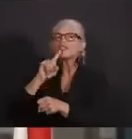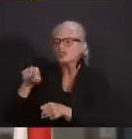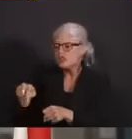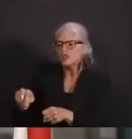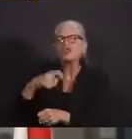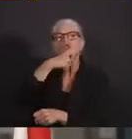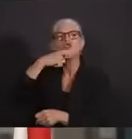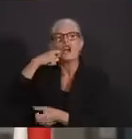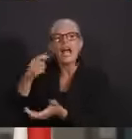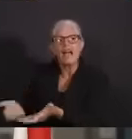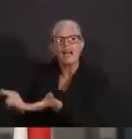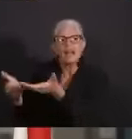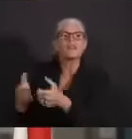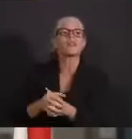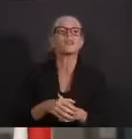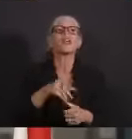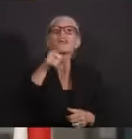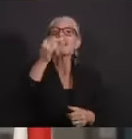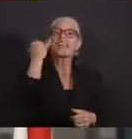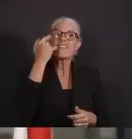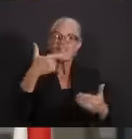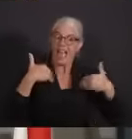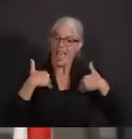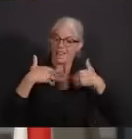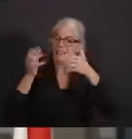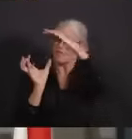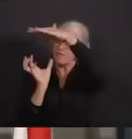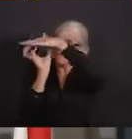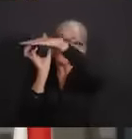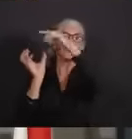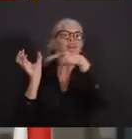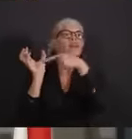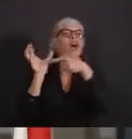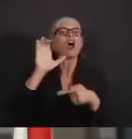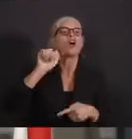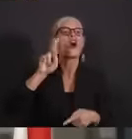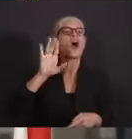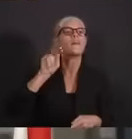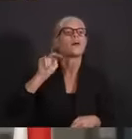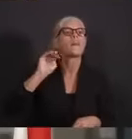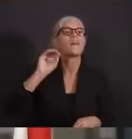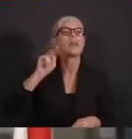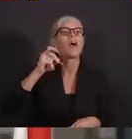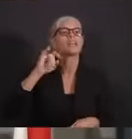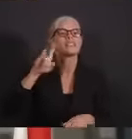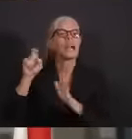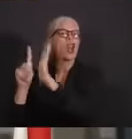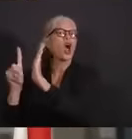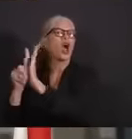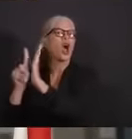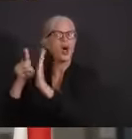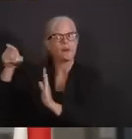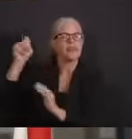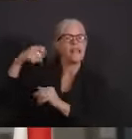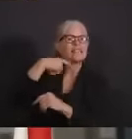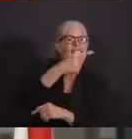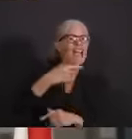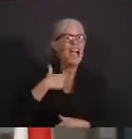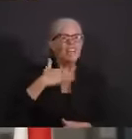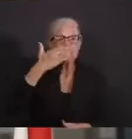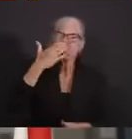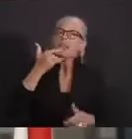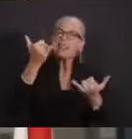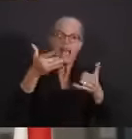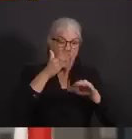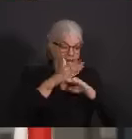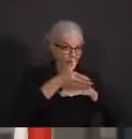have a carbon monoxide monitor in your home. After the storm has passed your area, it is critical that you listen to local authorities for guidance on when it is safe to